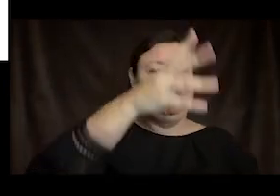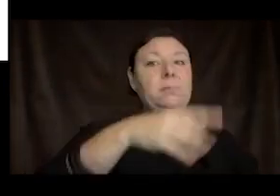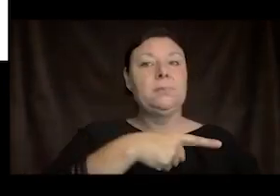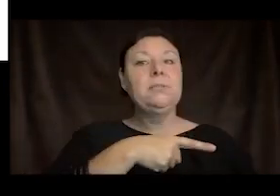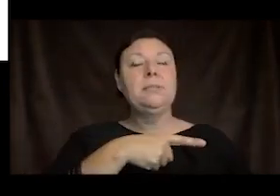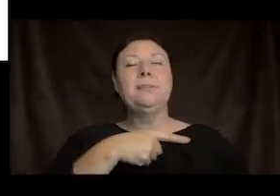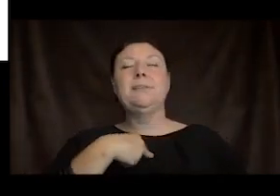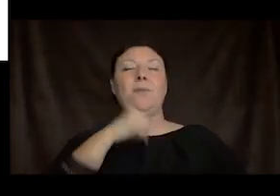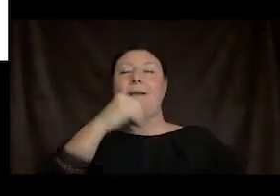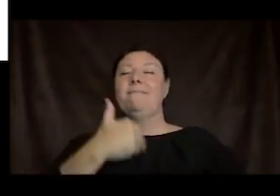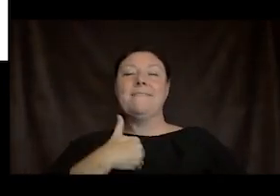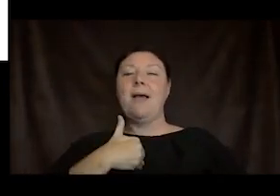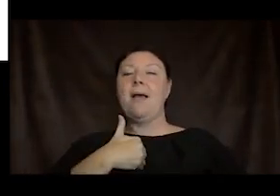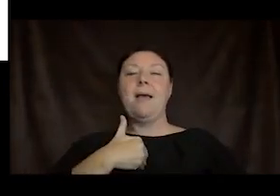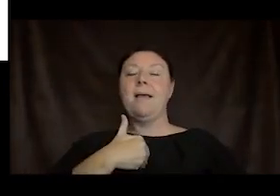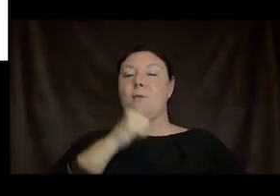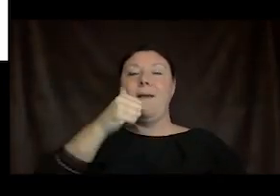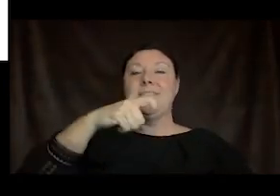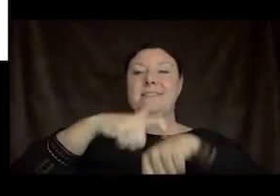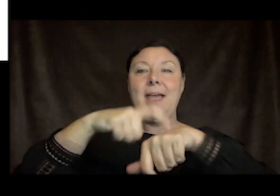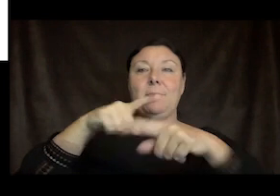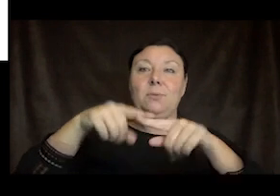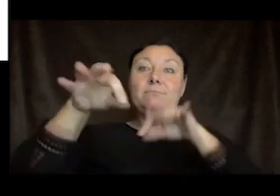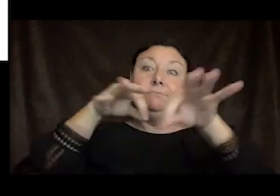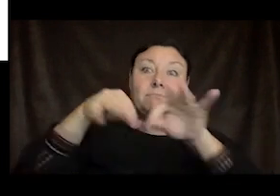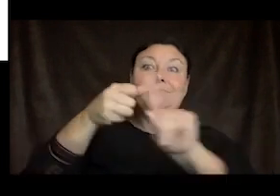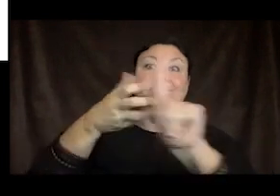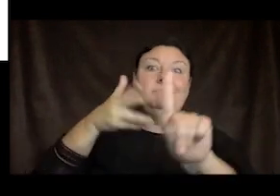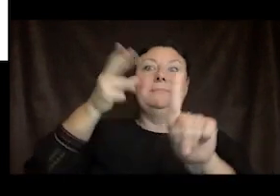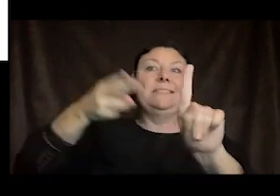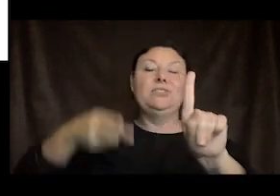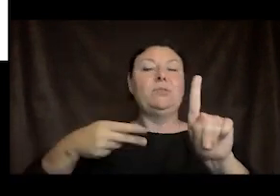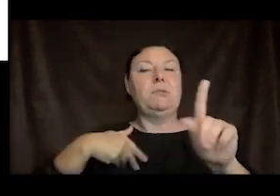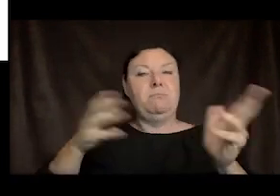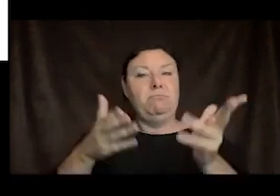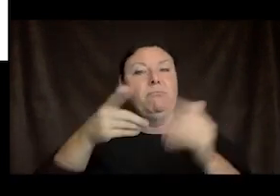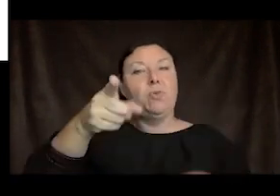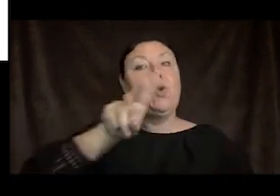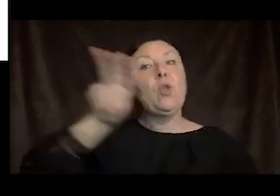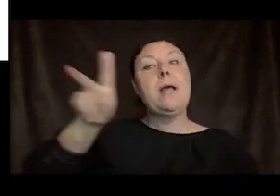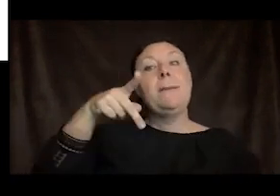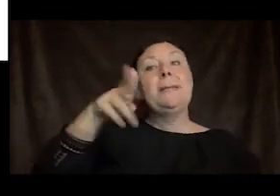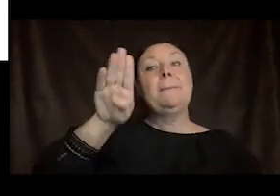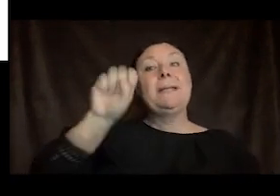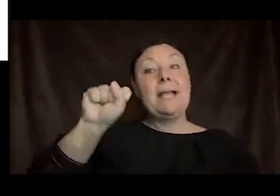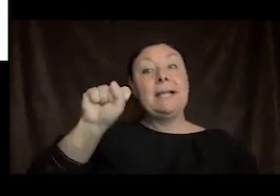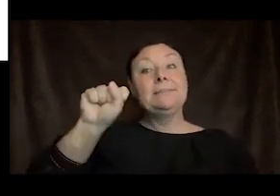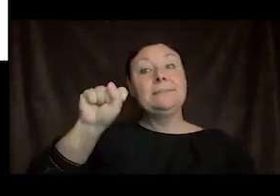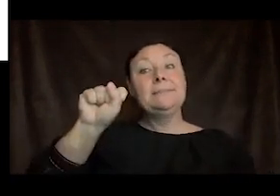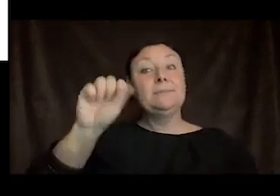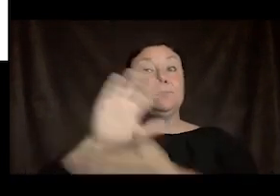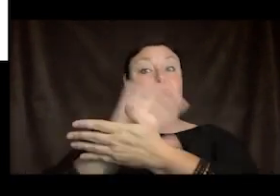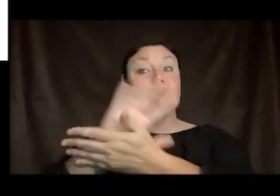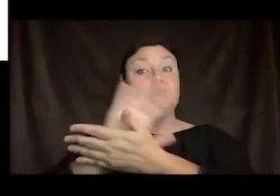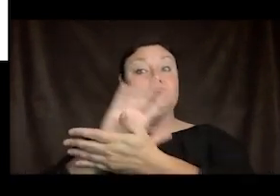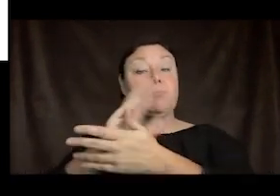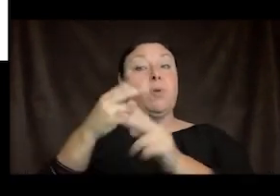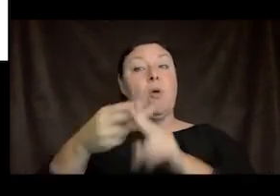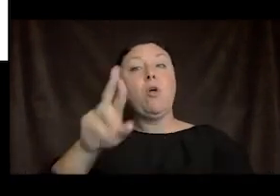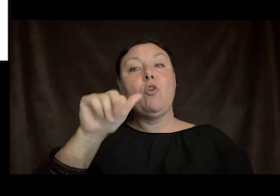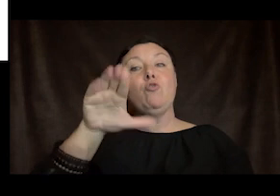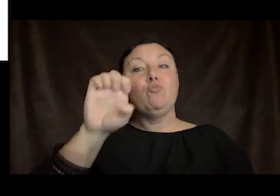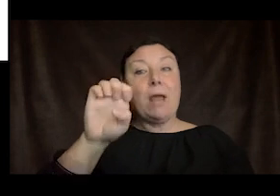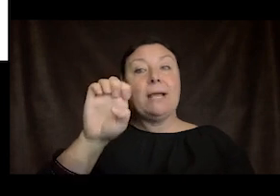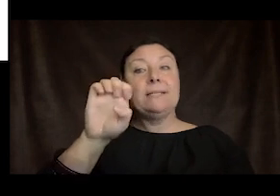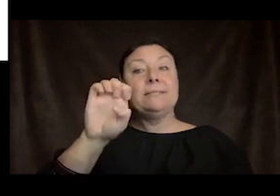us through all of the history, but I encourage you to take a look at a PBS series that's called Race, the